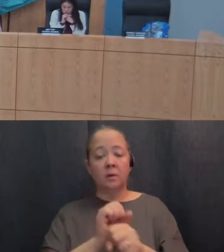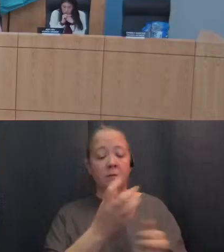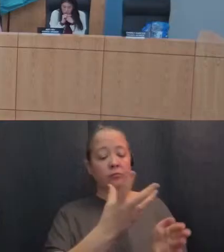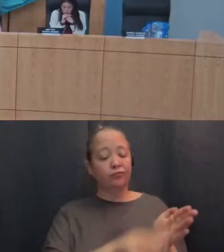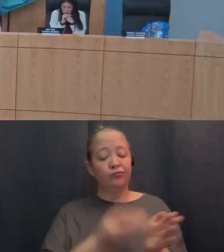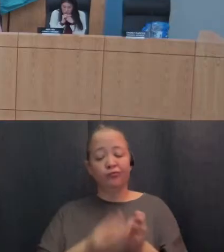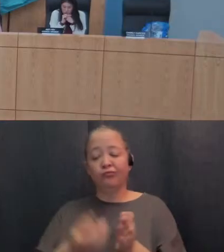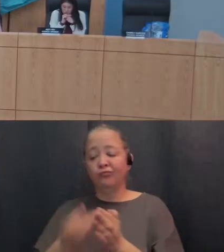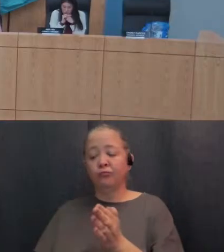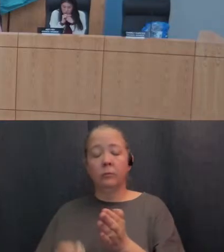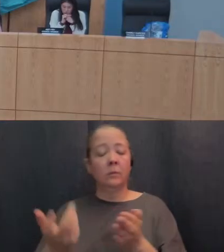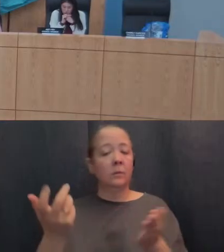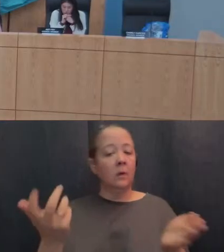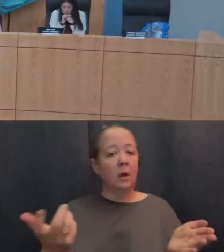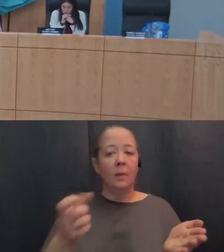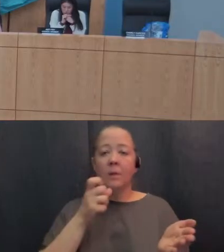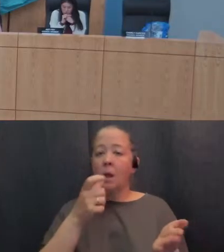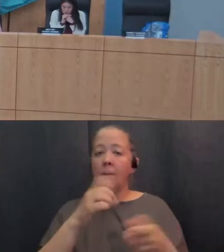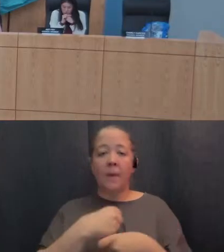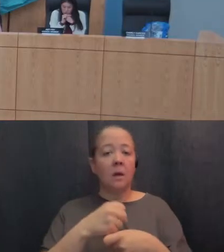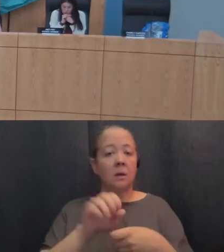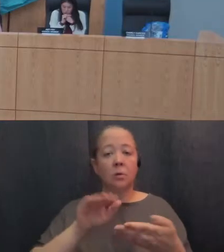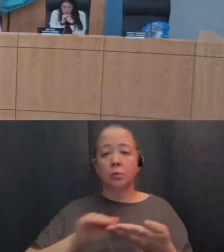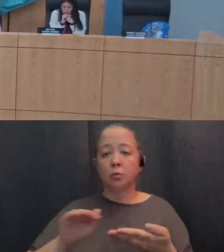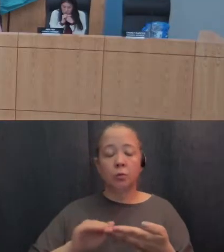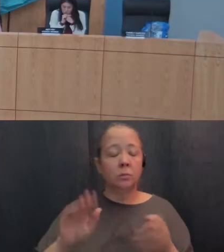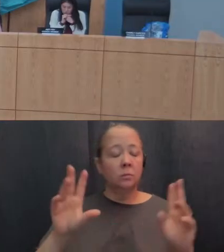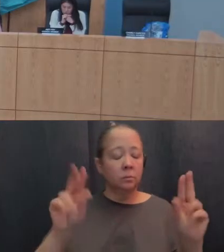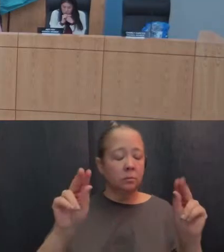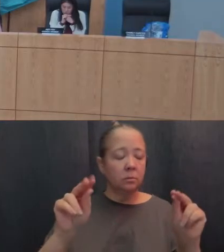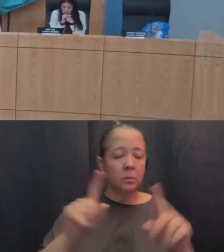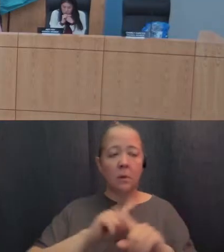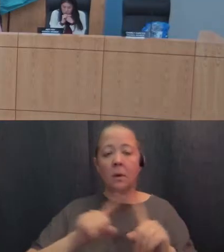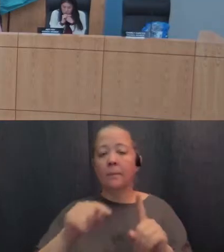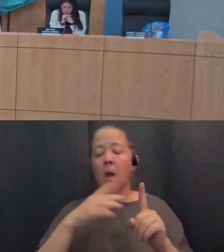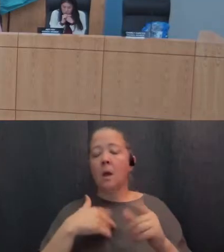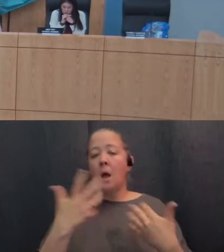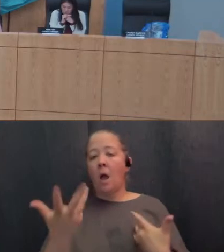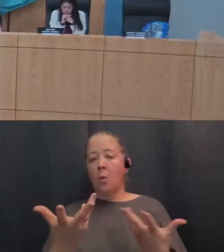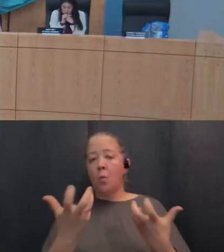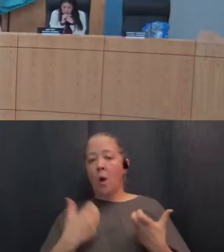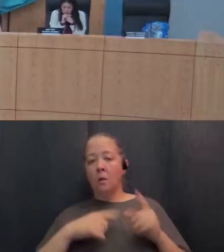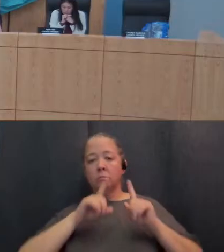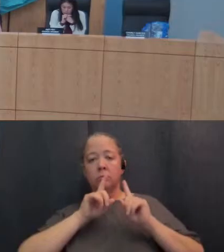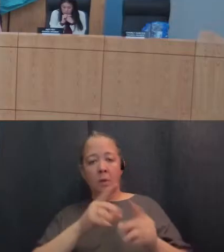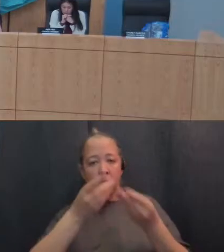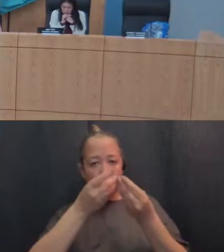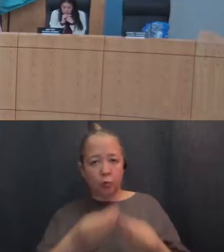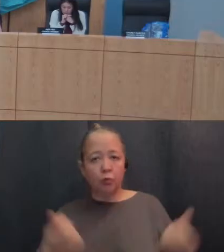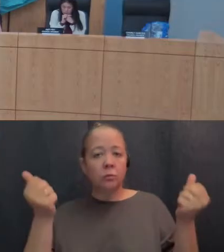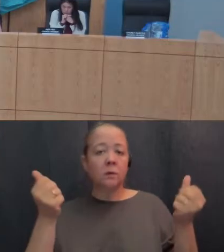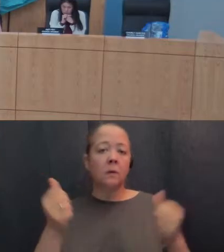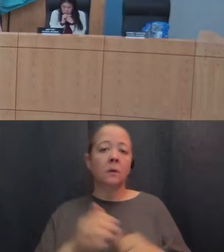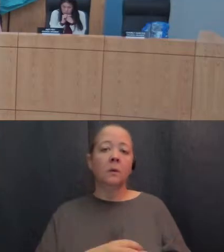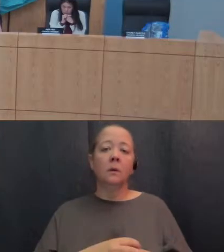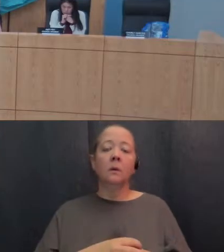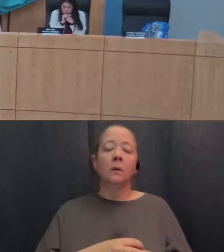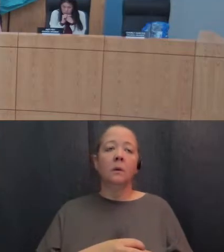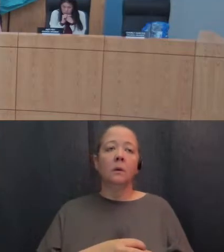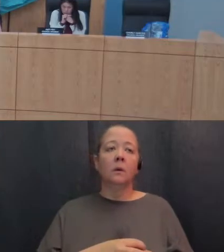this, but again, that's the main things I want to hear you. But I'm solution-based to do that. And one other thing is the fact